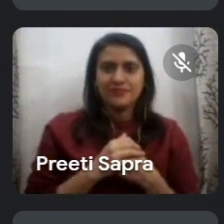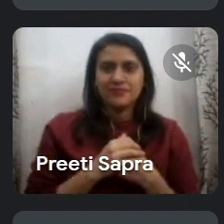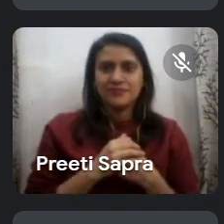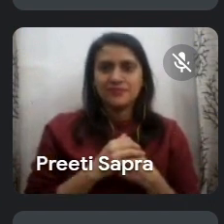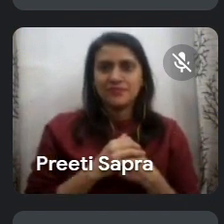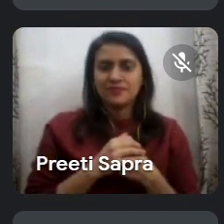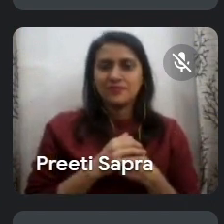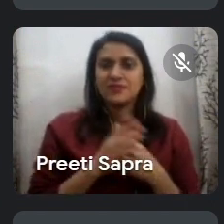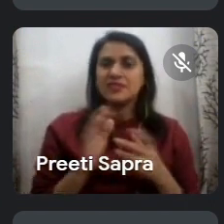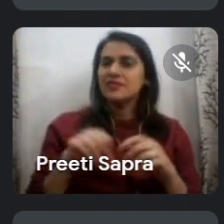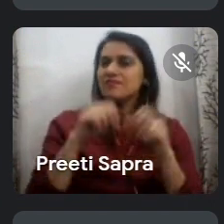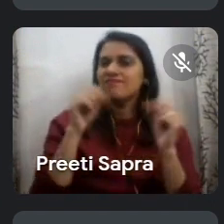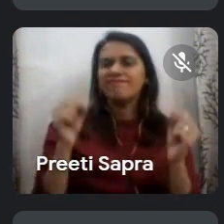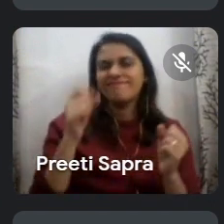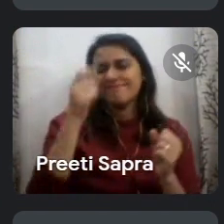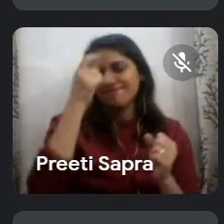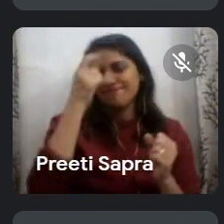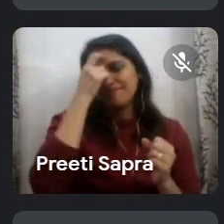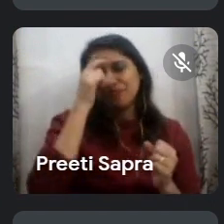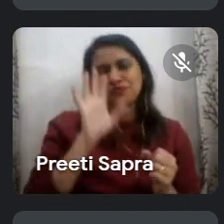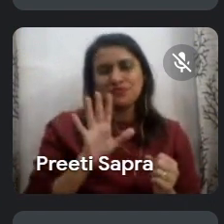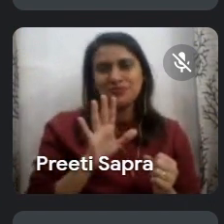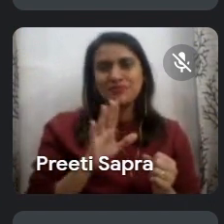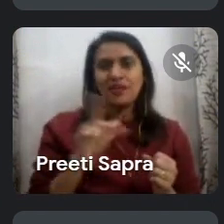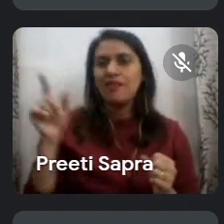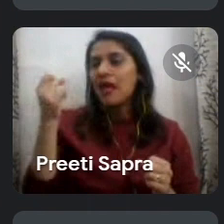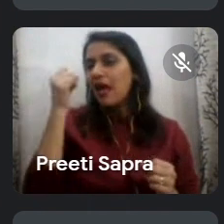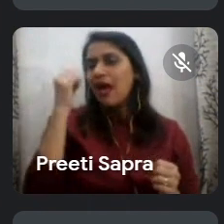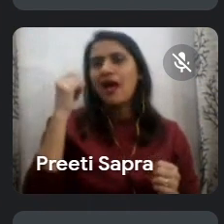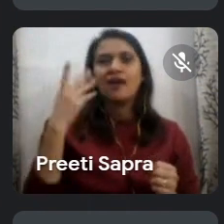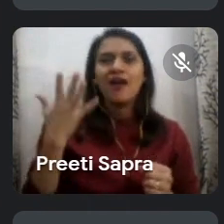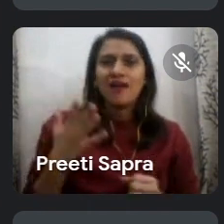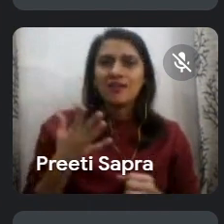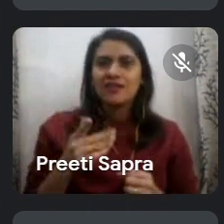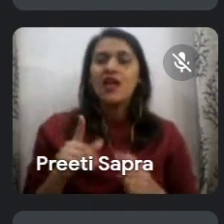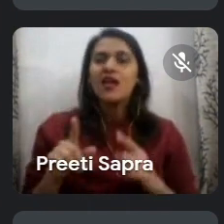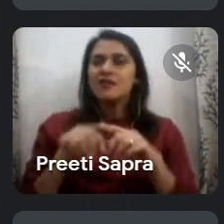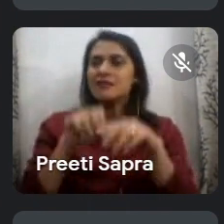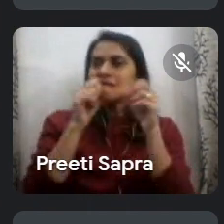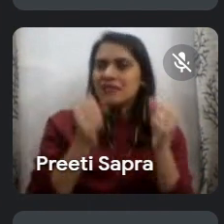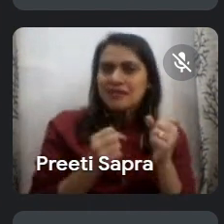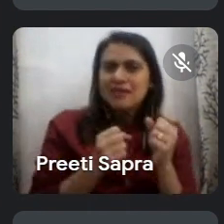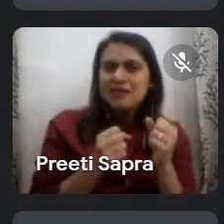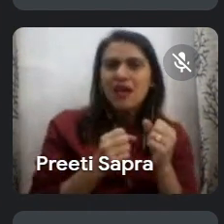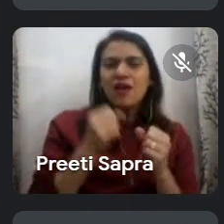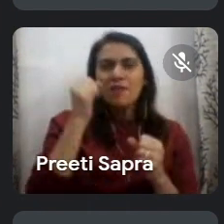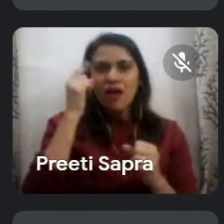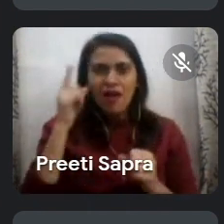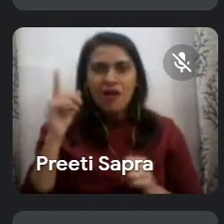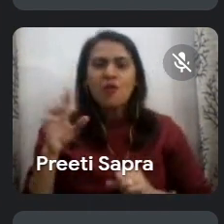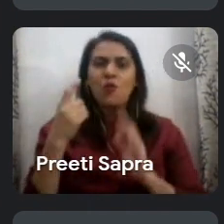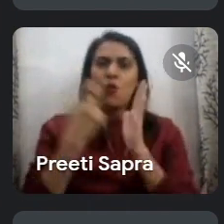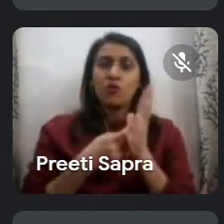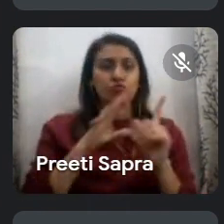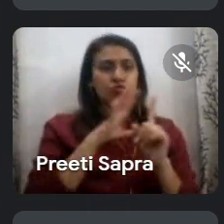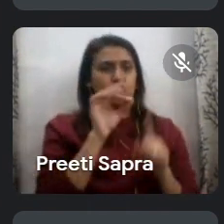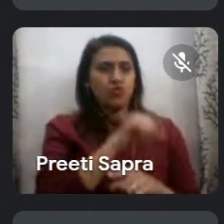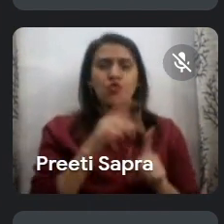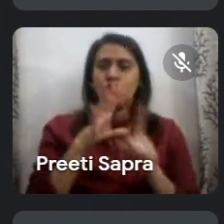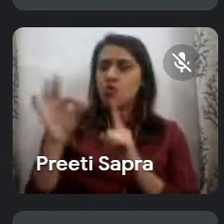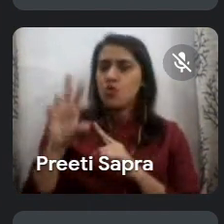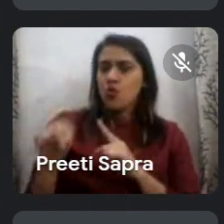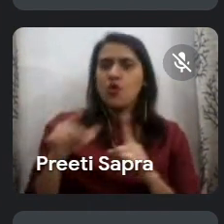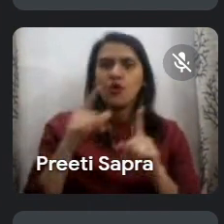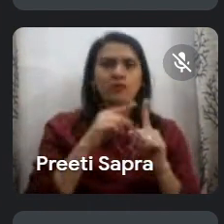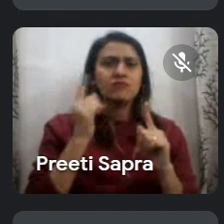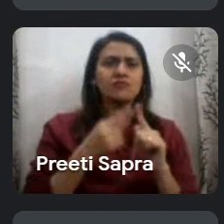system is quite corrupt in that way. It's not about understanding, it's about the system. It's like, you have to go do this, do that, and then,